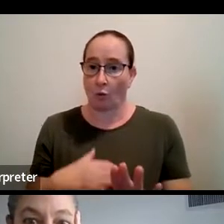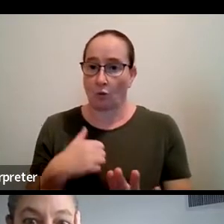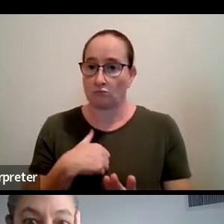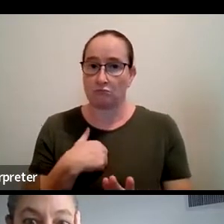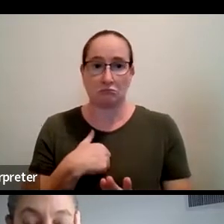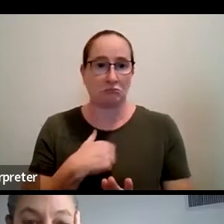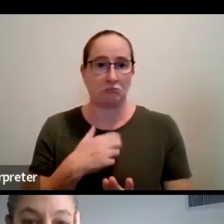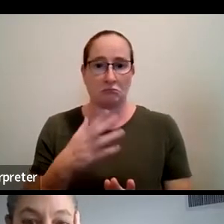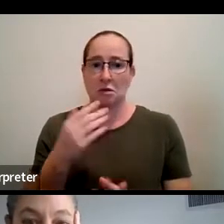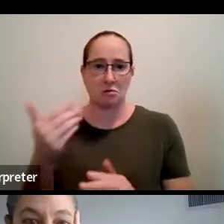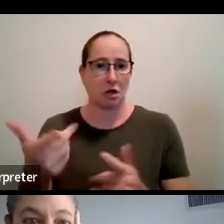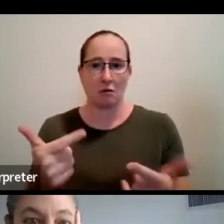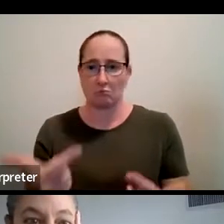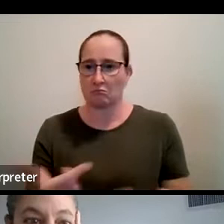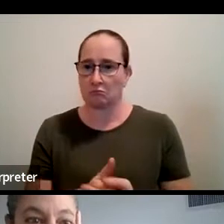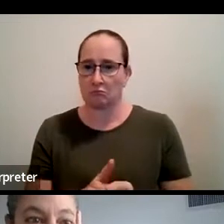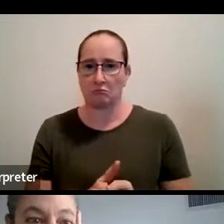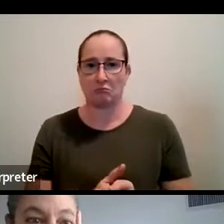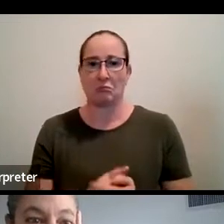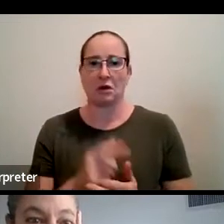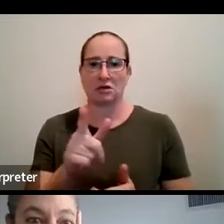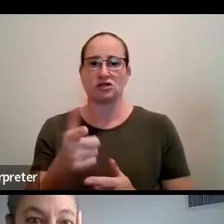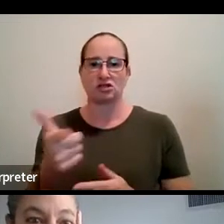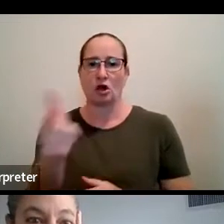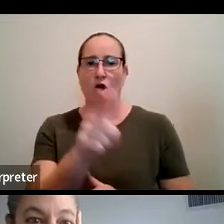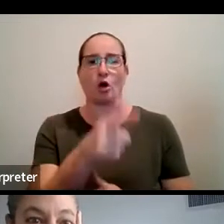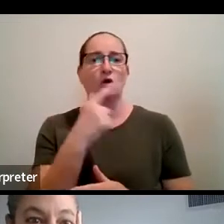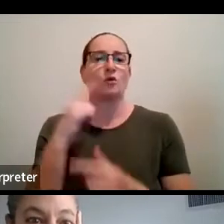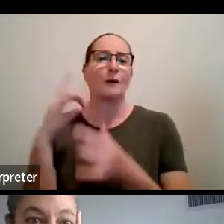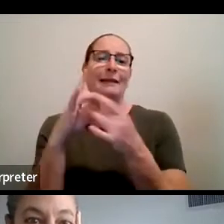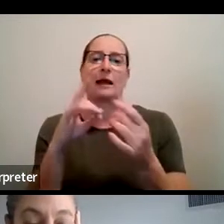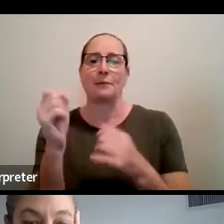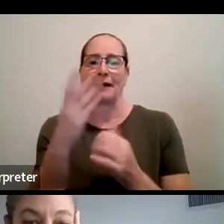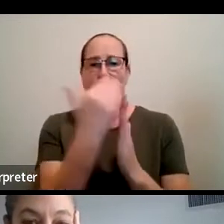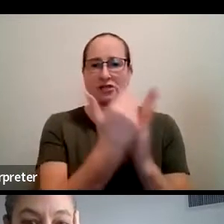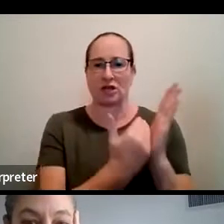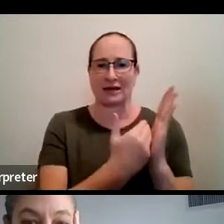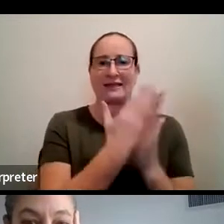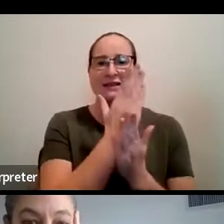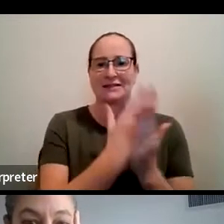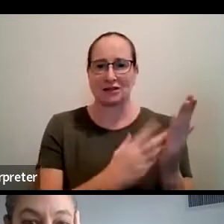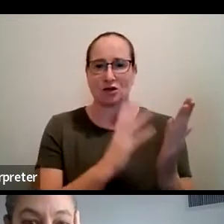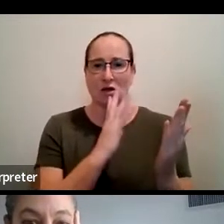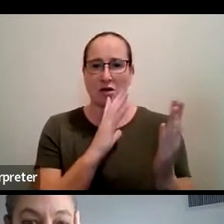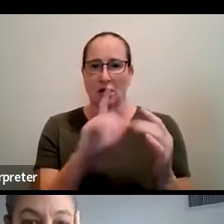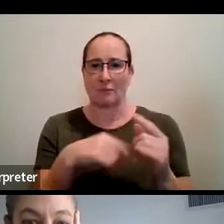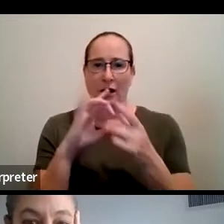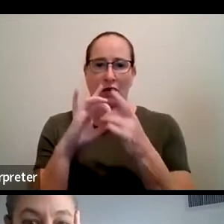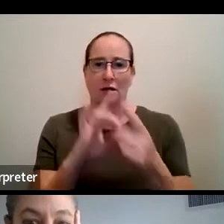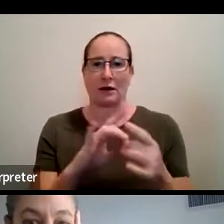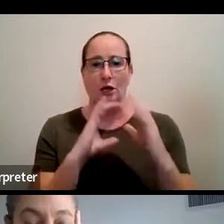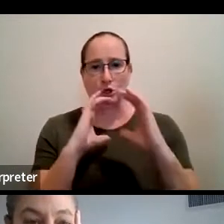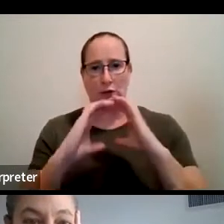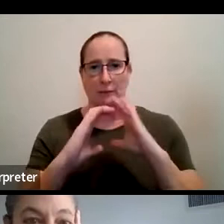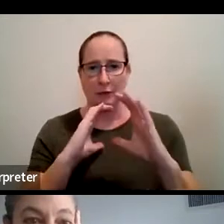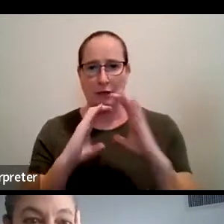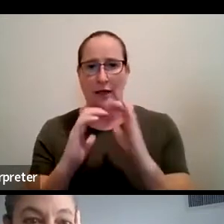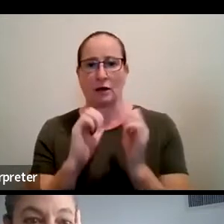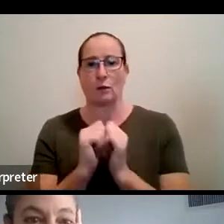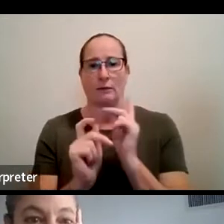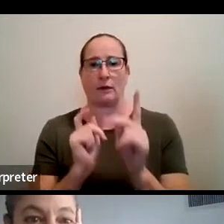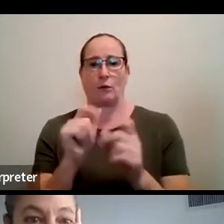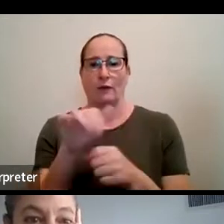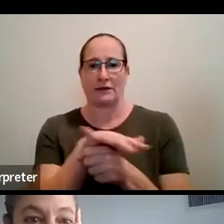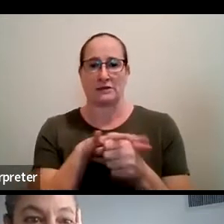I just Amy, want to relate back to the checklist. In the section I talked about related to communicate with people in the